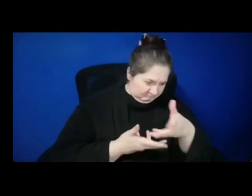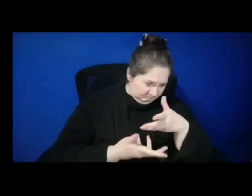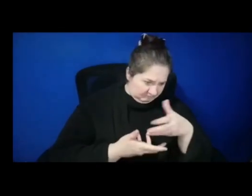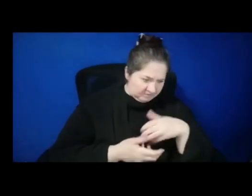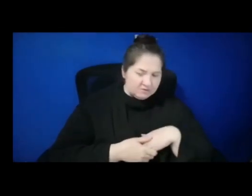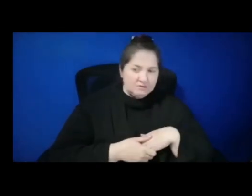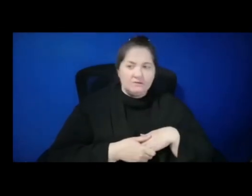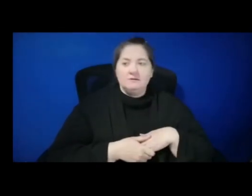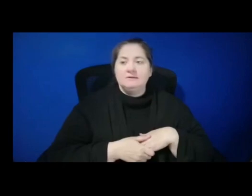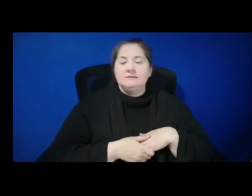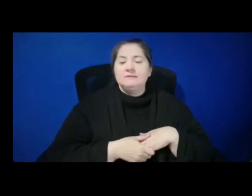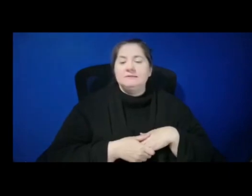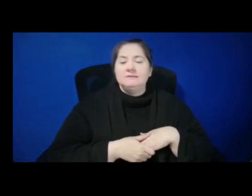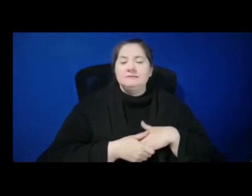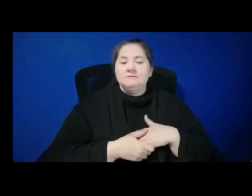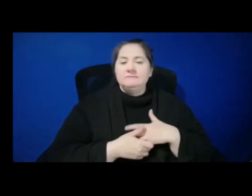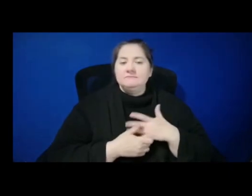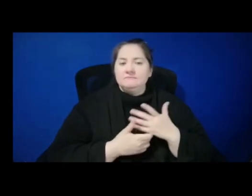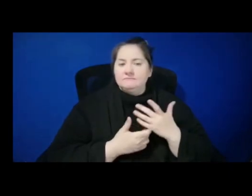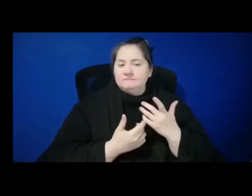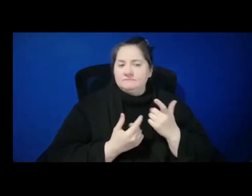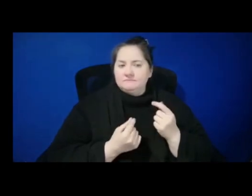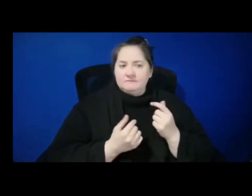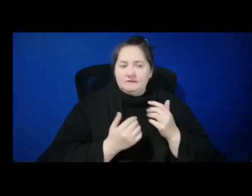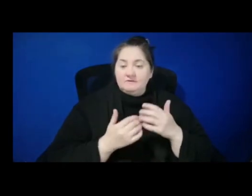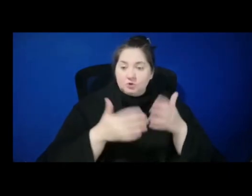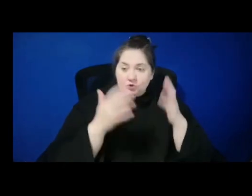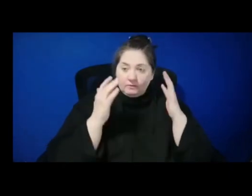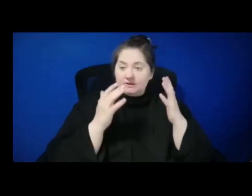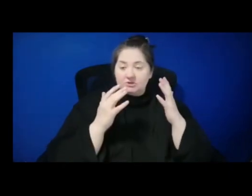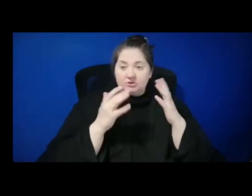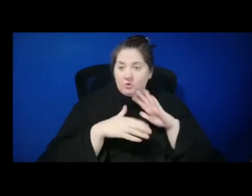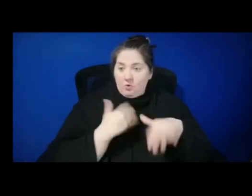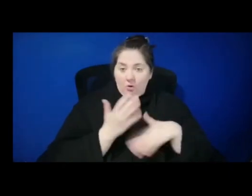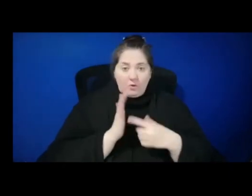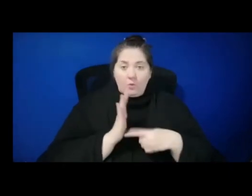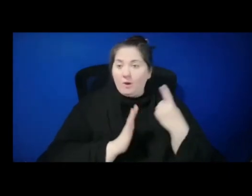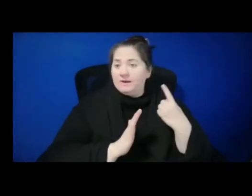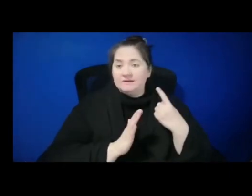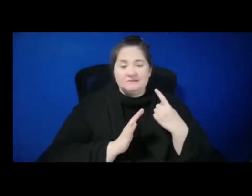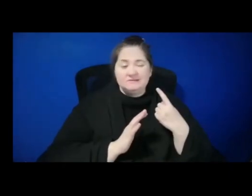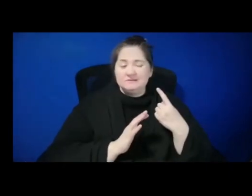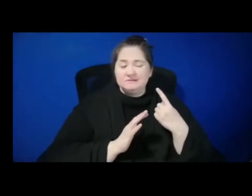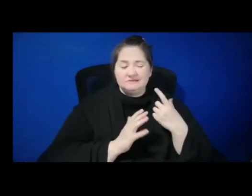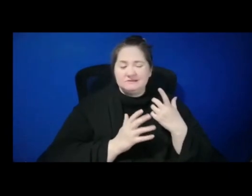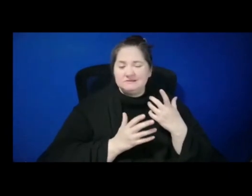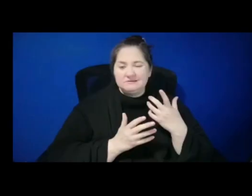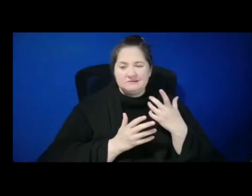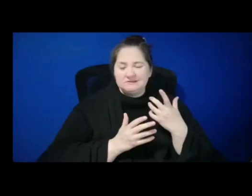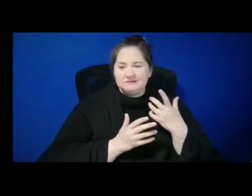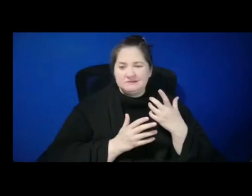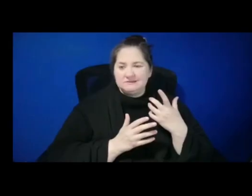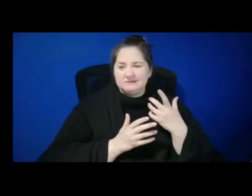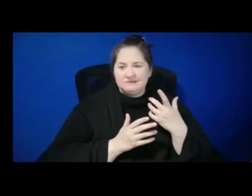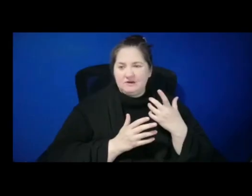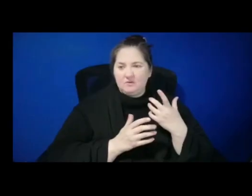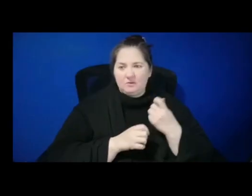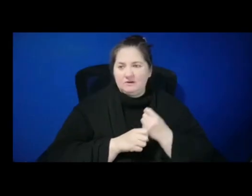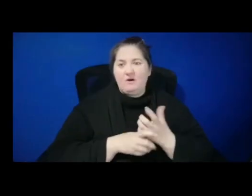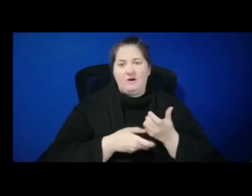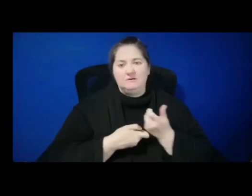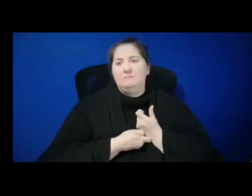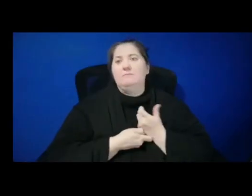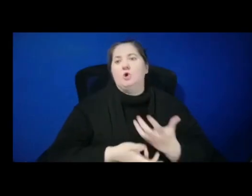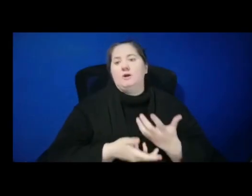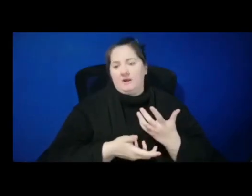this, but if it was too much at one time, then it would really contribute to the burnout that a lot of